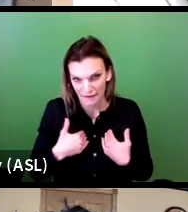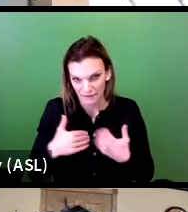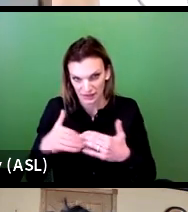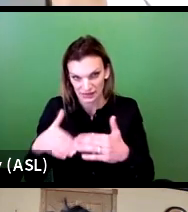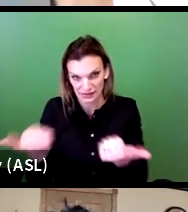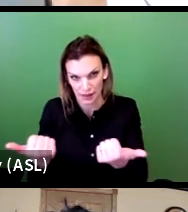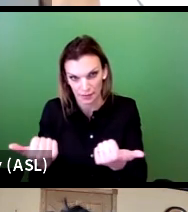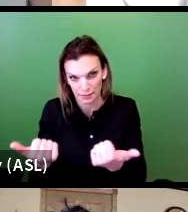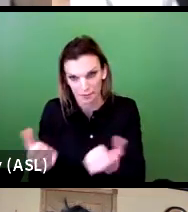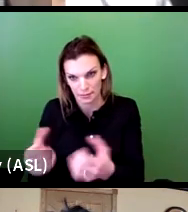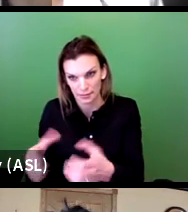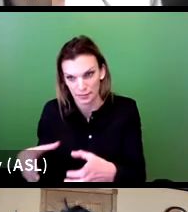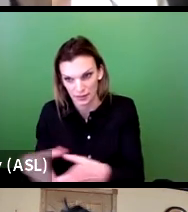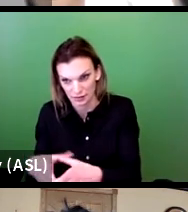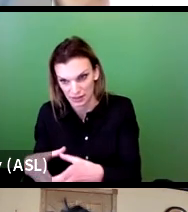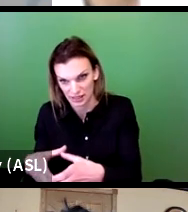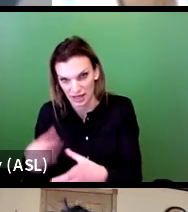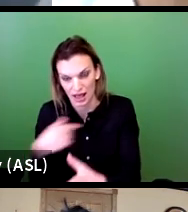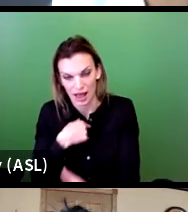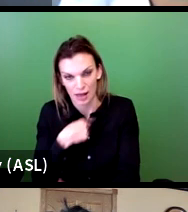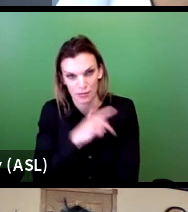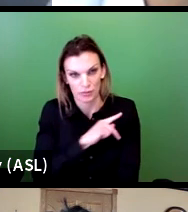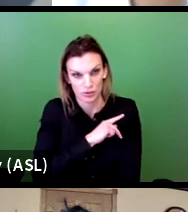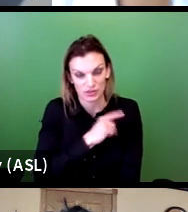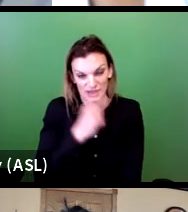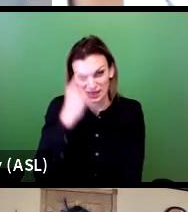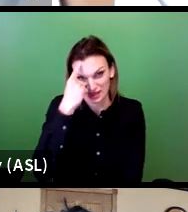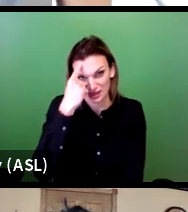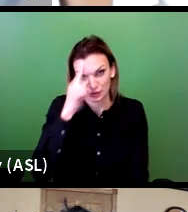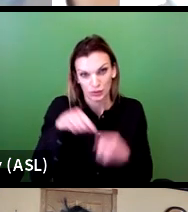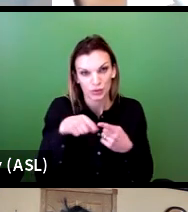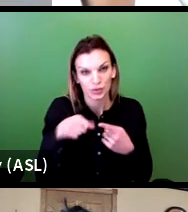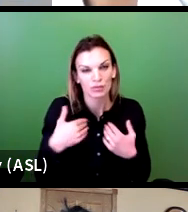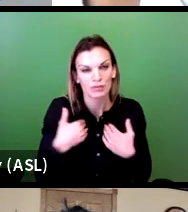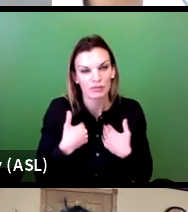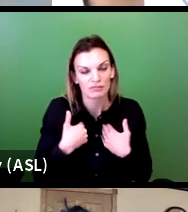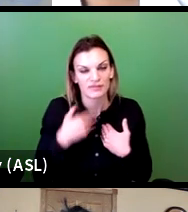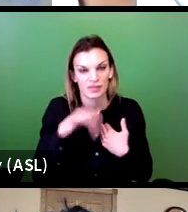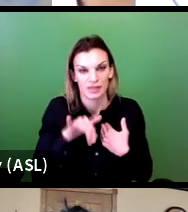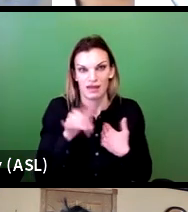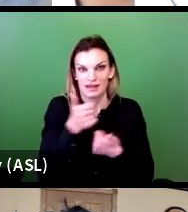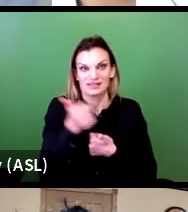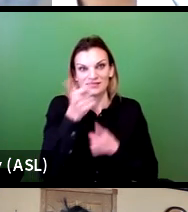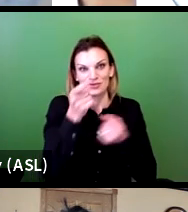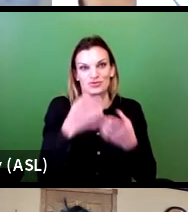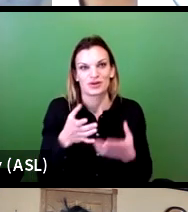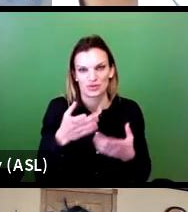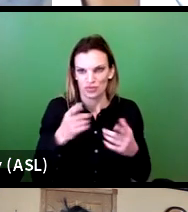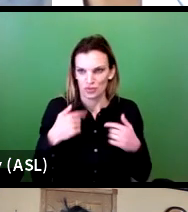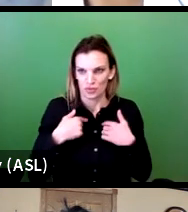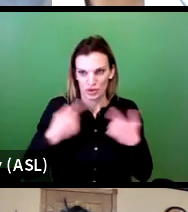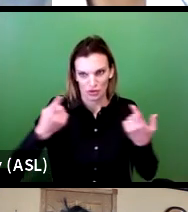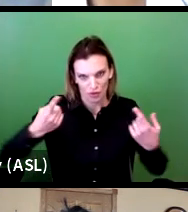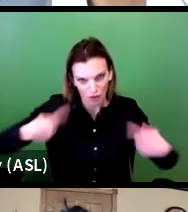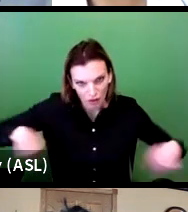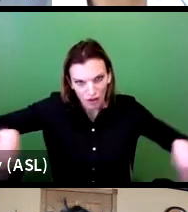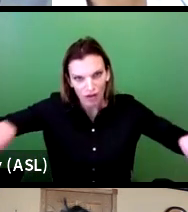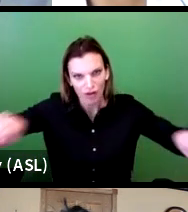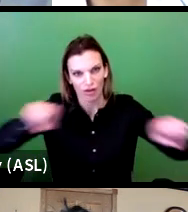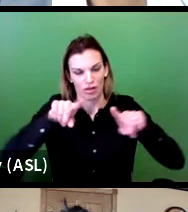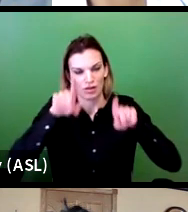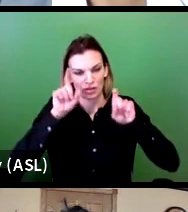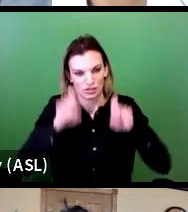it? I personally kind of think that when you have the executive director, that we all should hear or kind